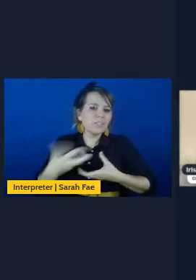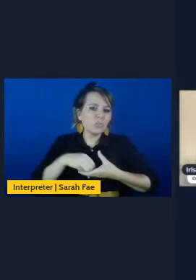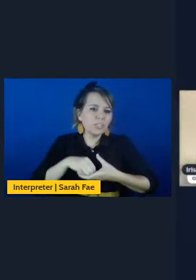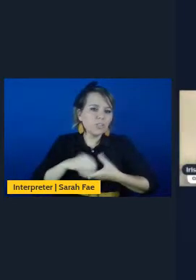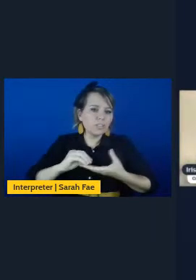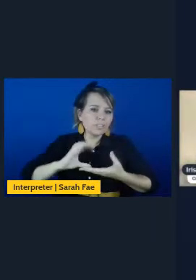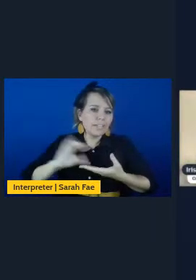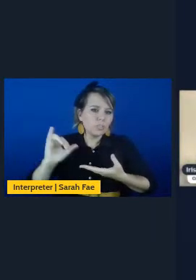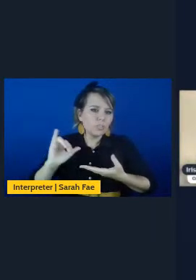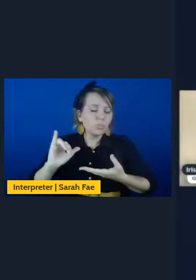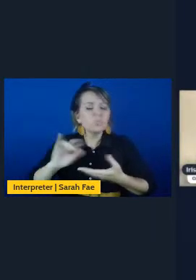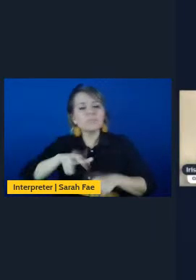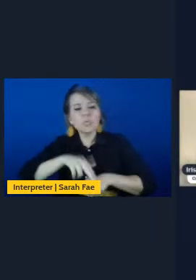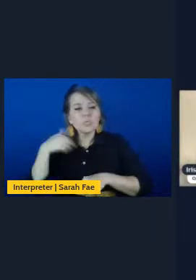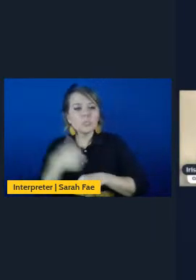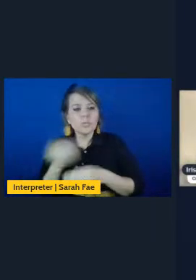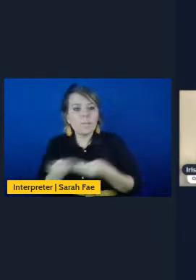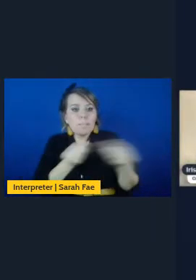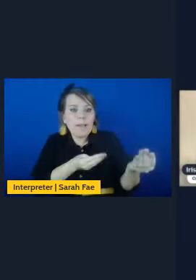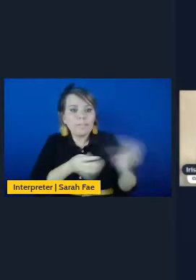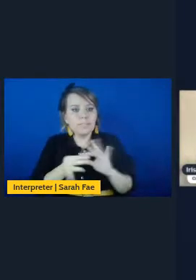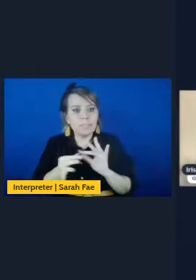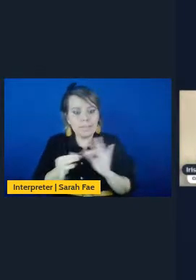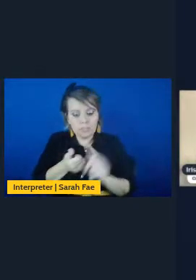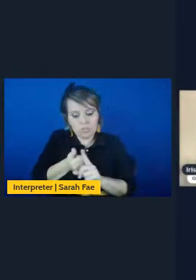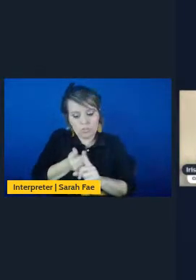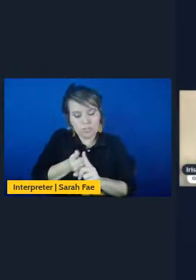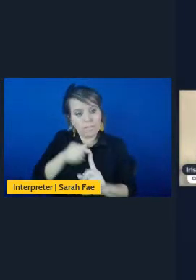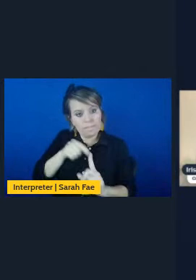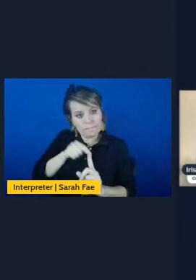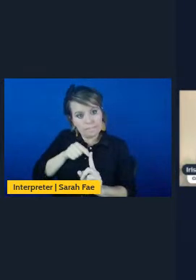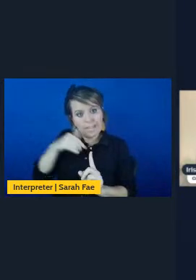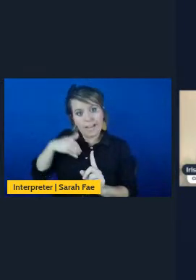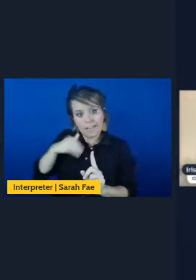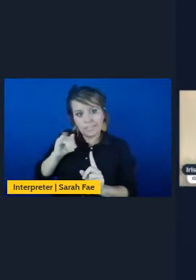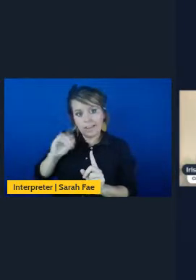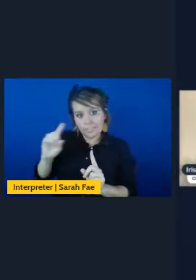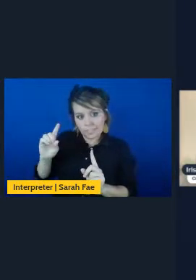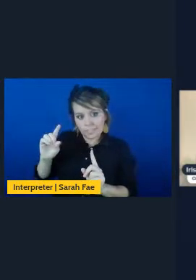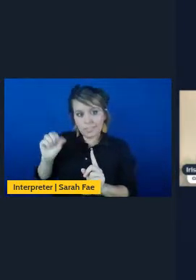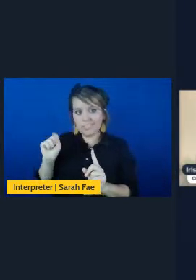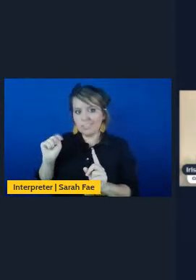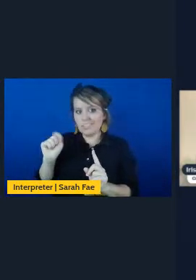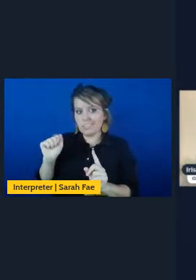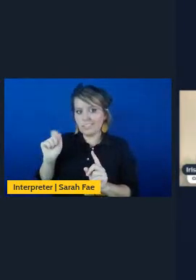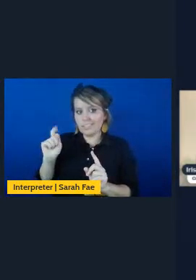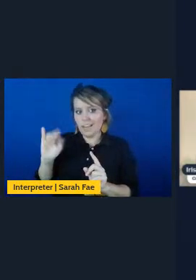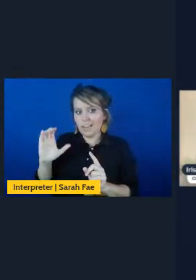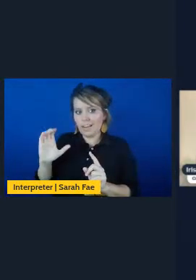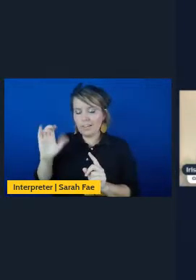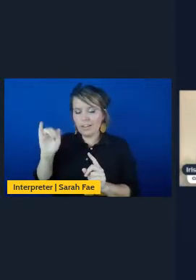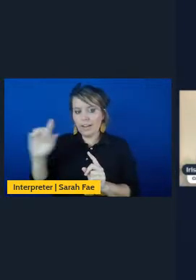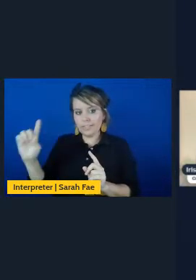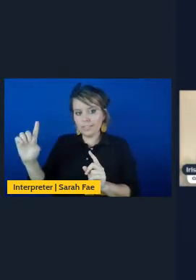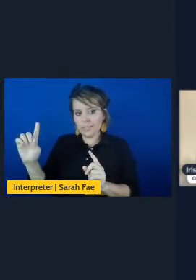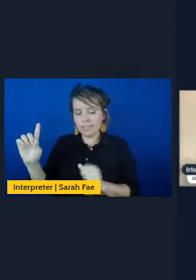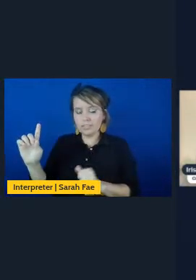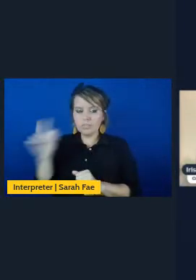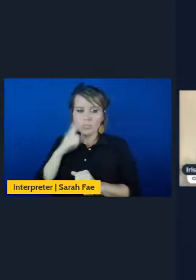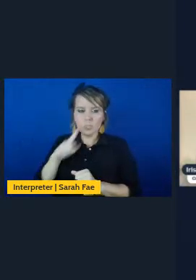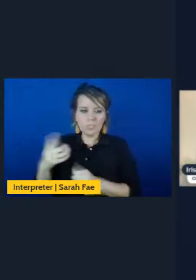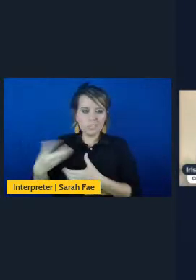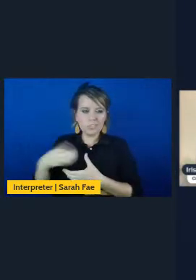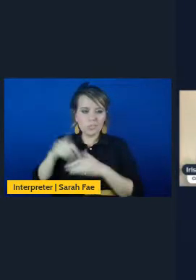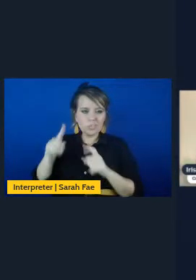itself, which actually contains the ID, which is a static ID in the context of the integration test, and also a